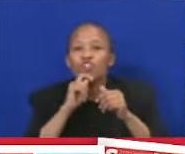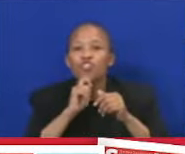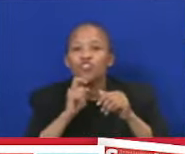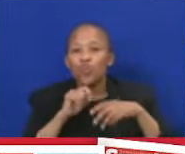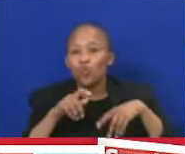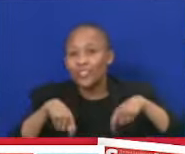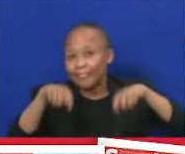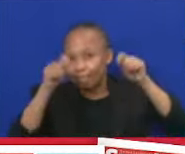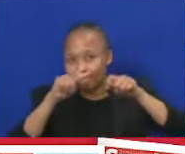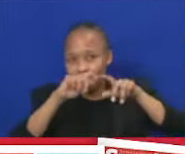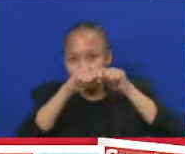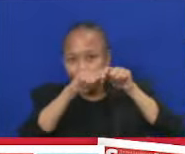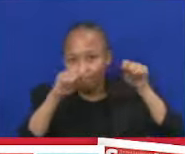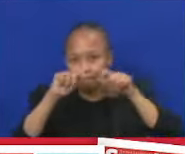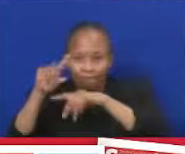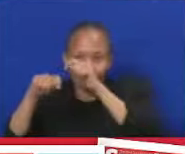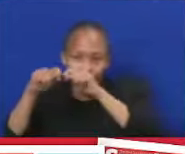Thank you.